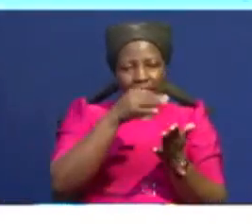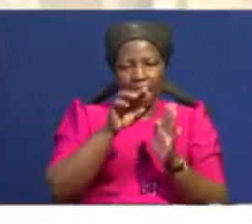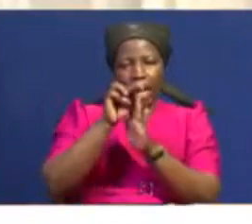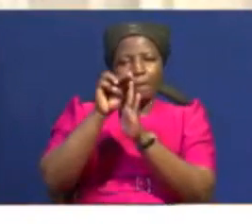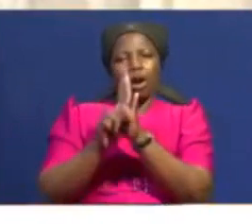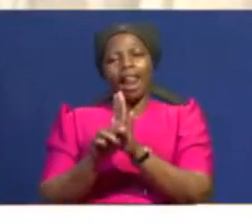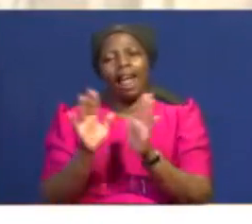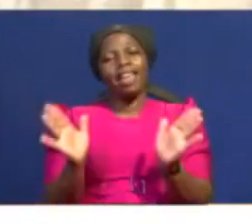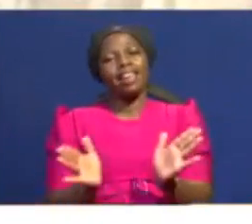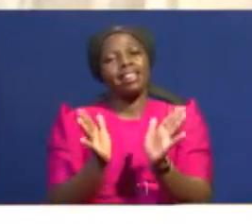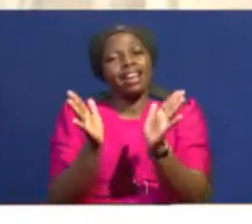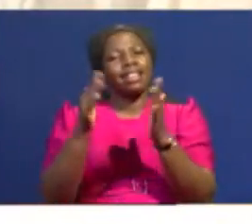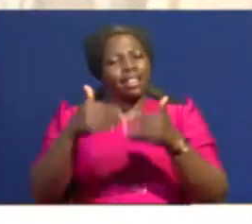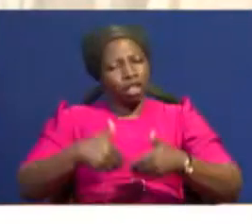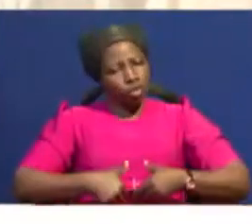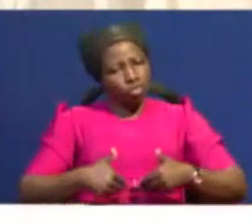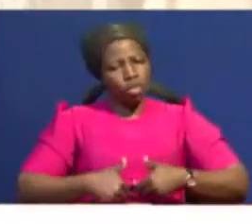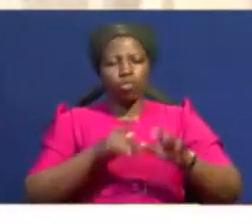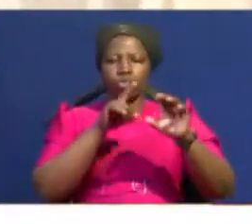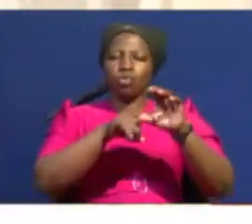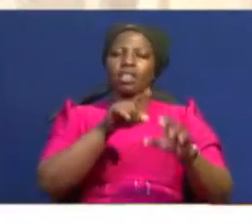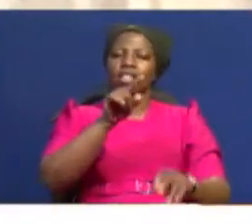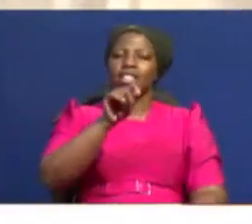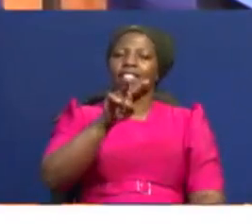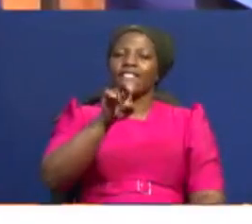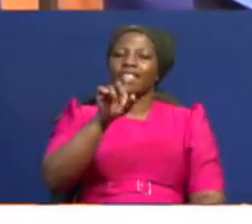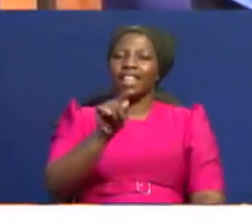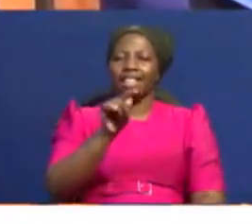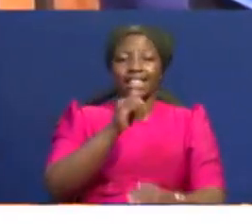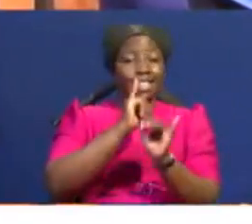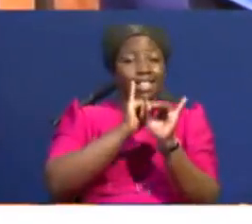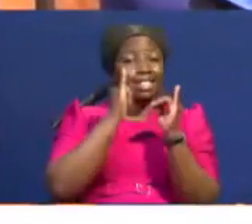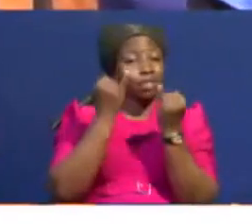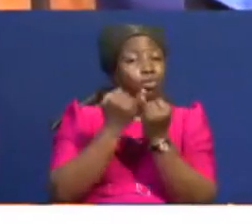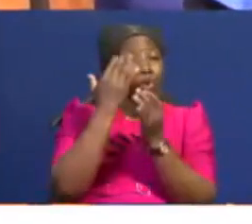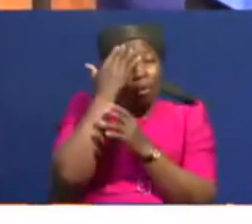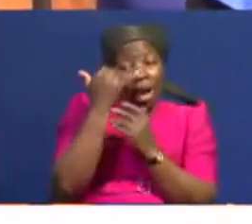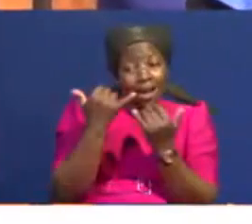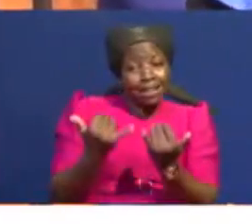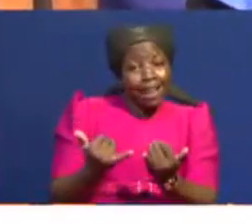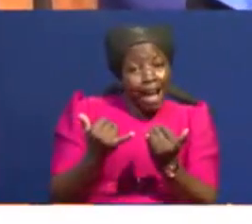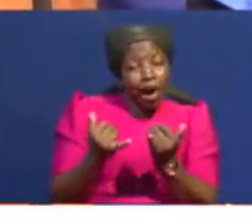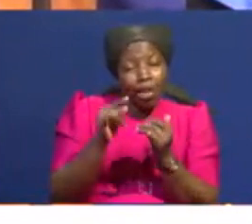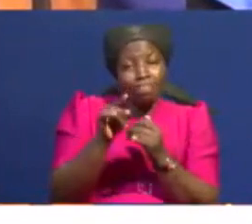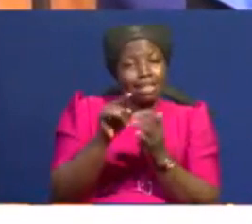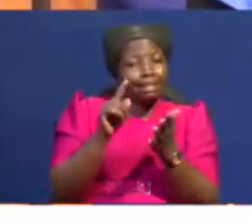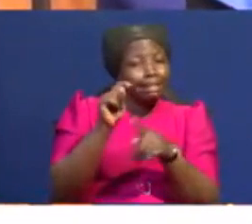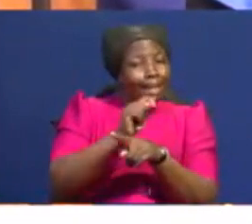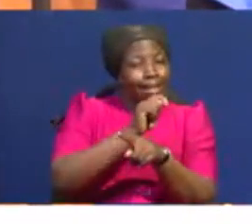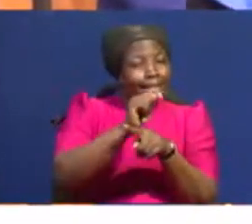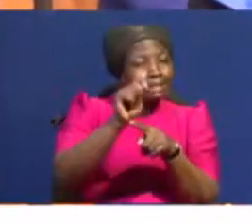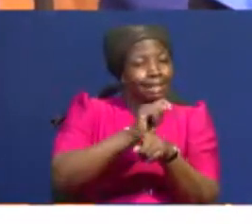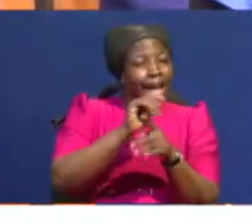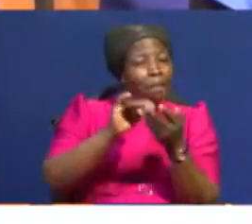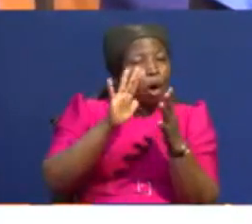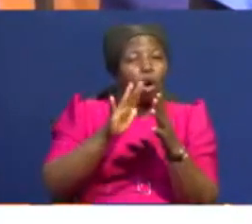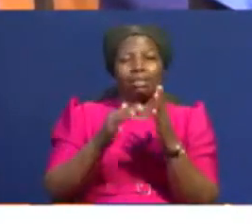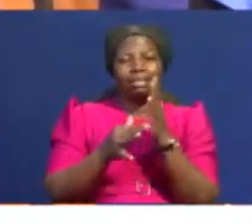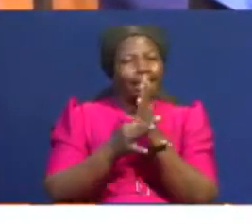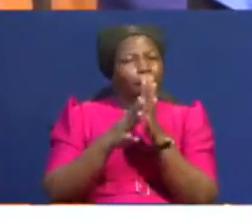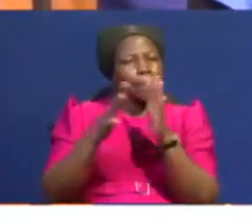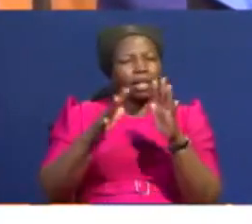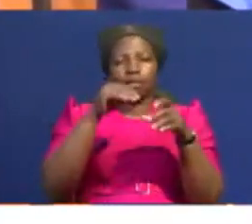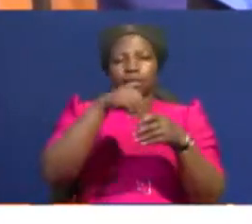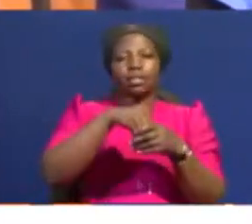encouraged the youths to join TVET institutions as the courses are gaining traction in the job market. I had very many